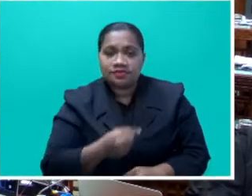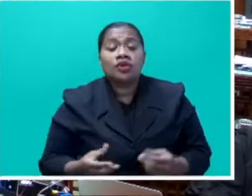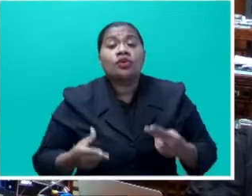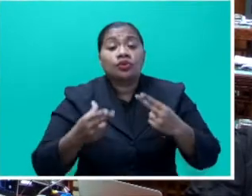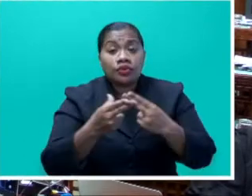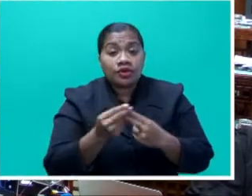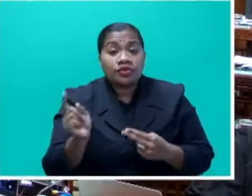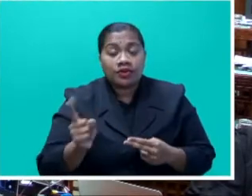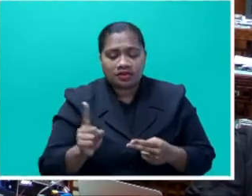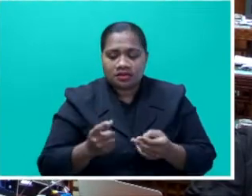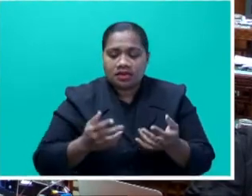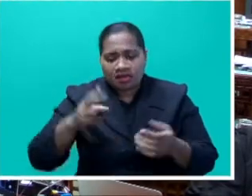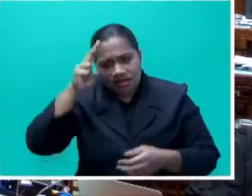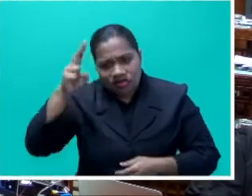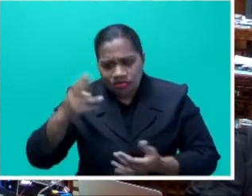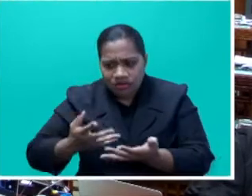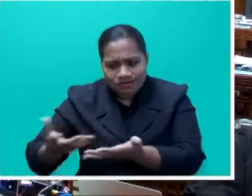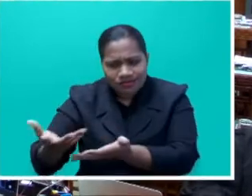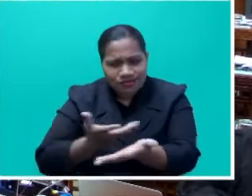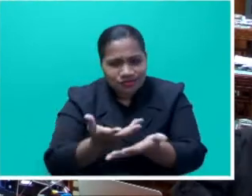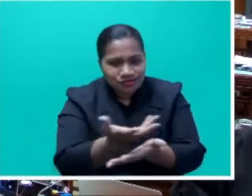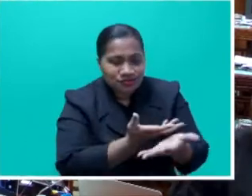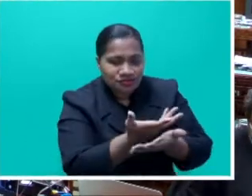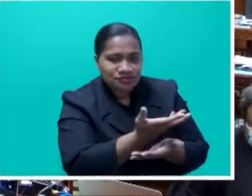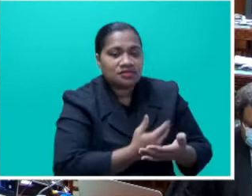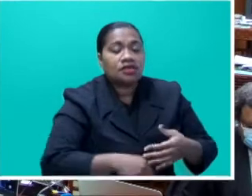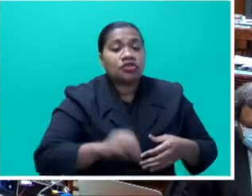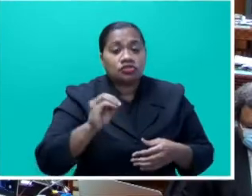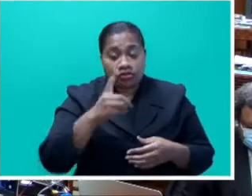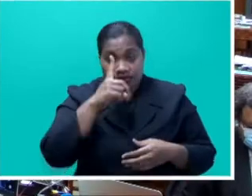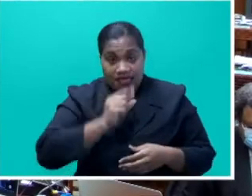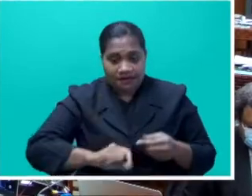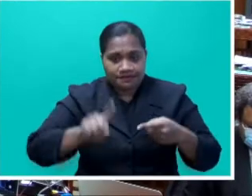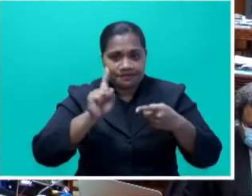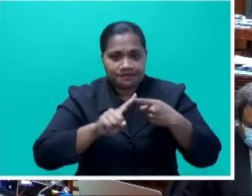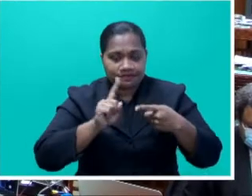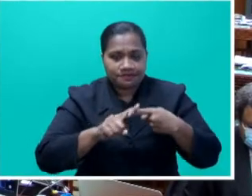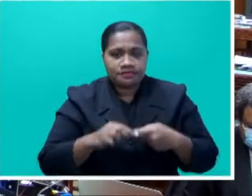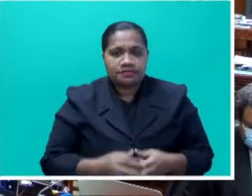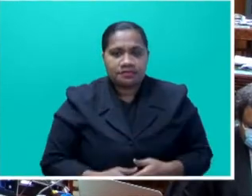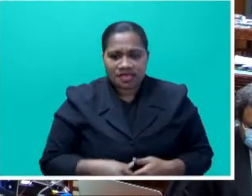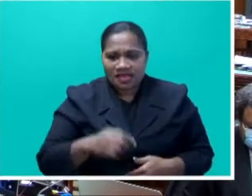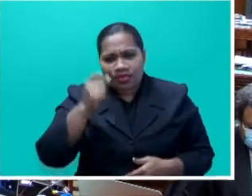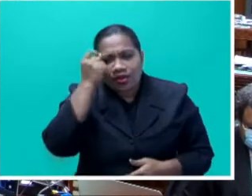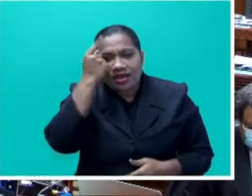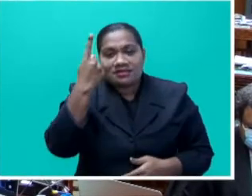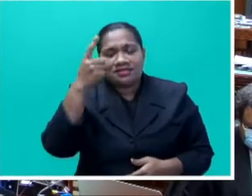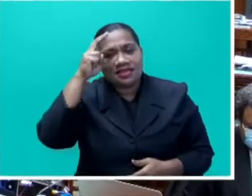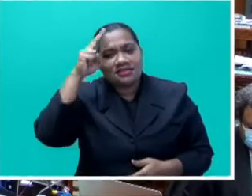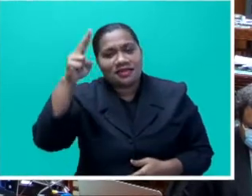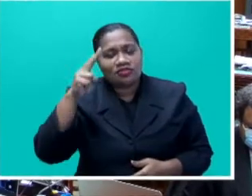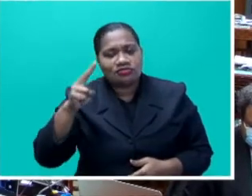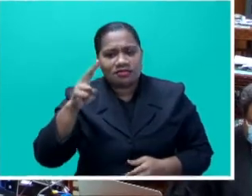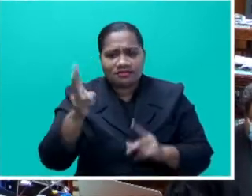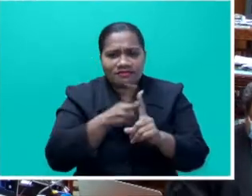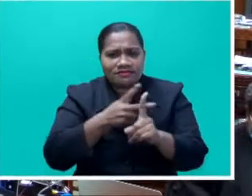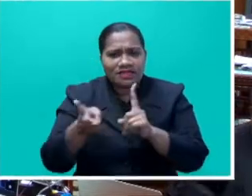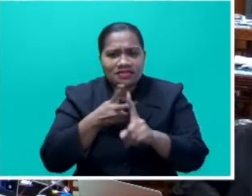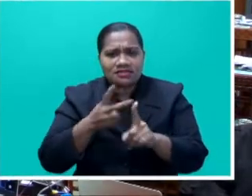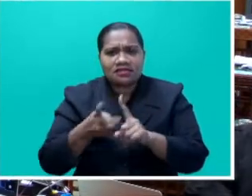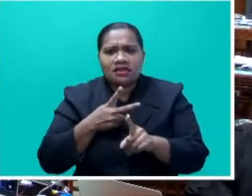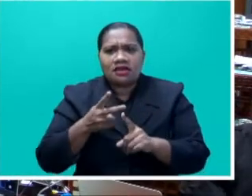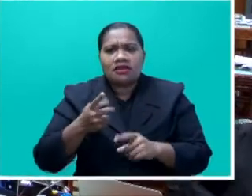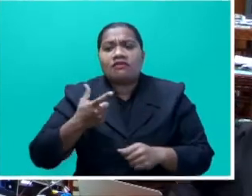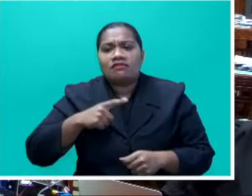national consultations in order to: 1, build a shared understanding as a nation on why violence against women and girls happens in